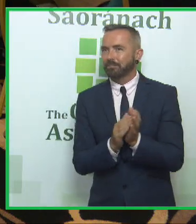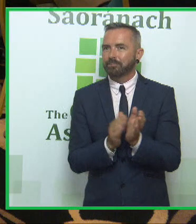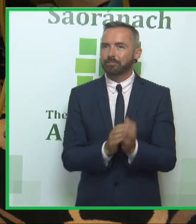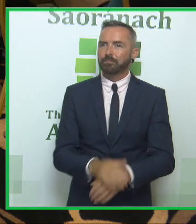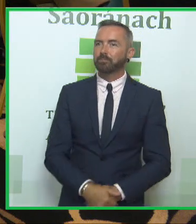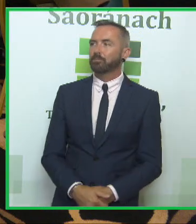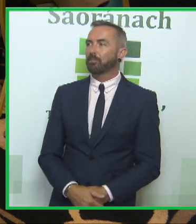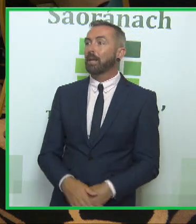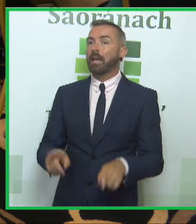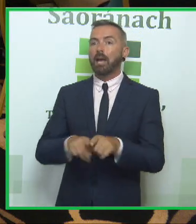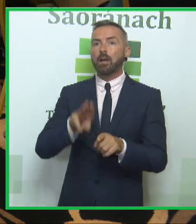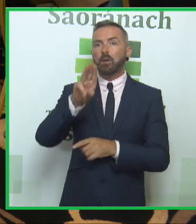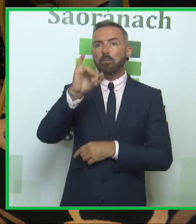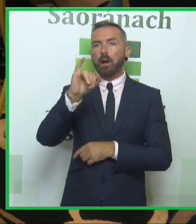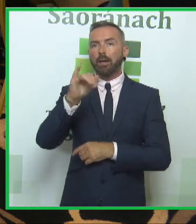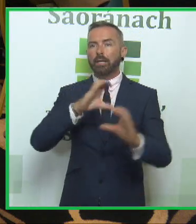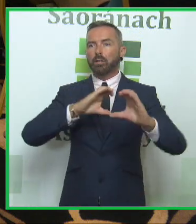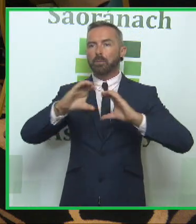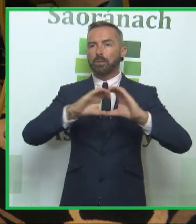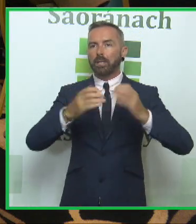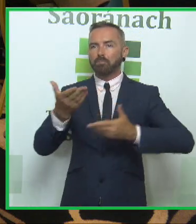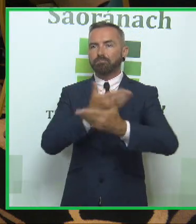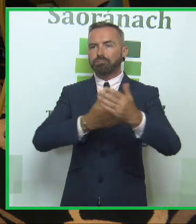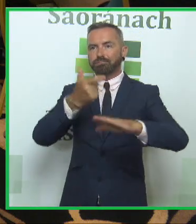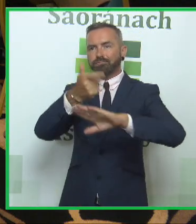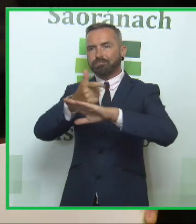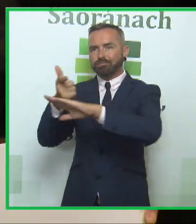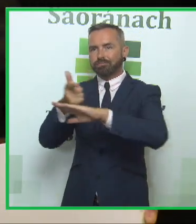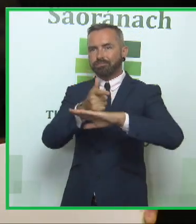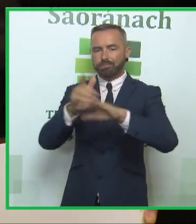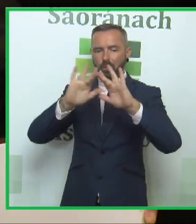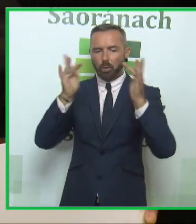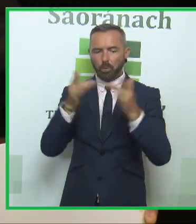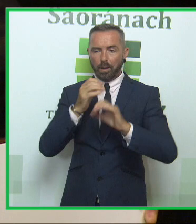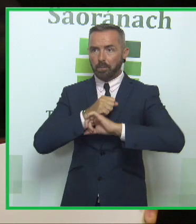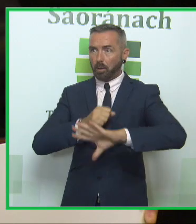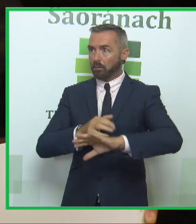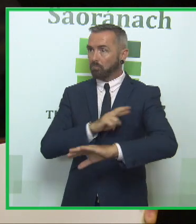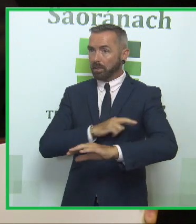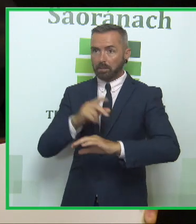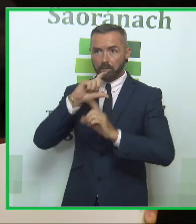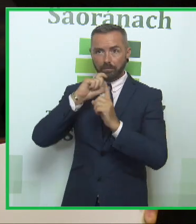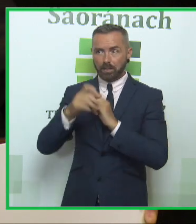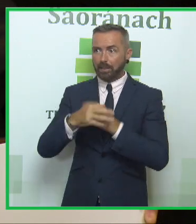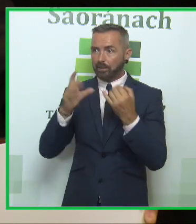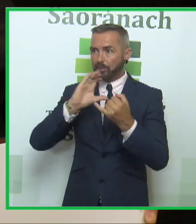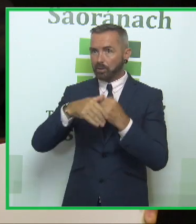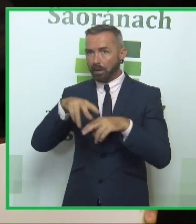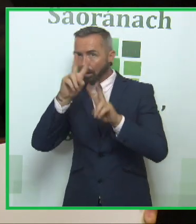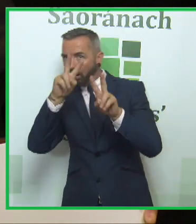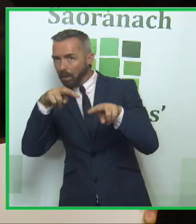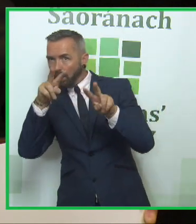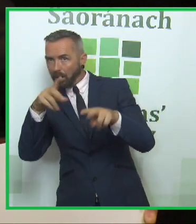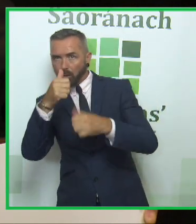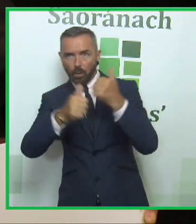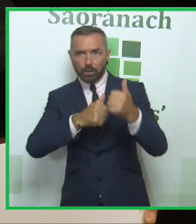Indeed to Pi Communications, who look after all of our web broadcasting. It's quite professional if anybody ever has a chance to look in. It's